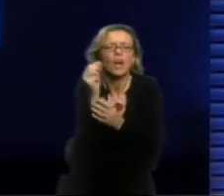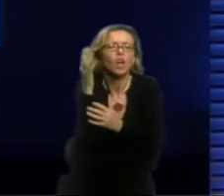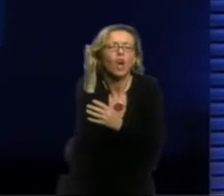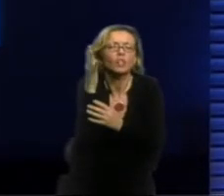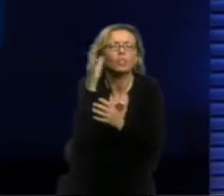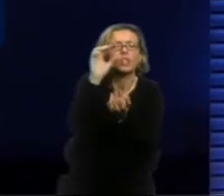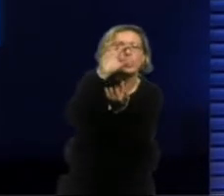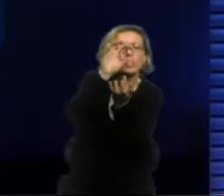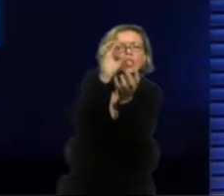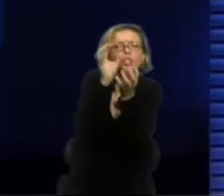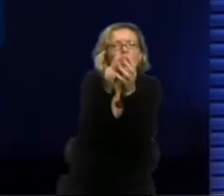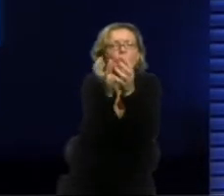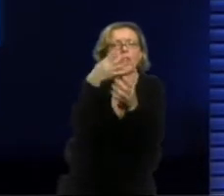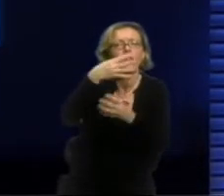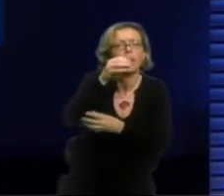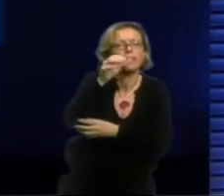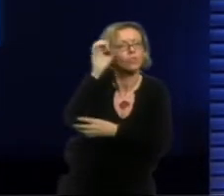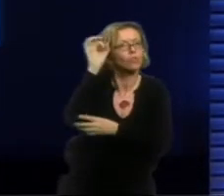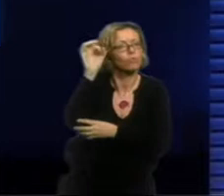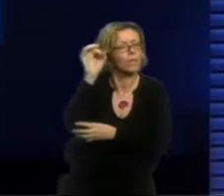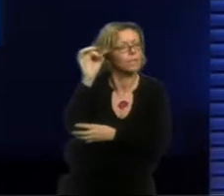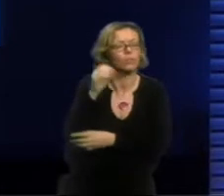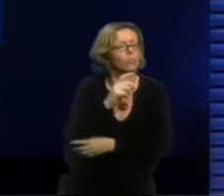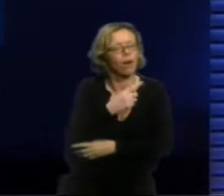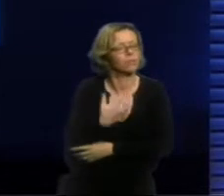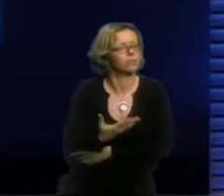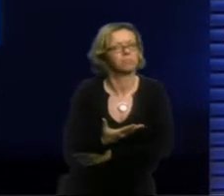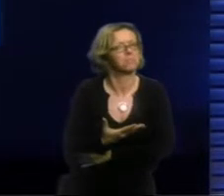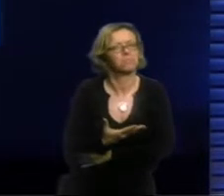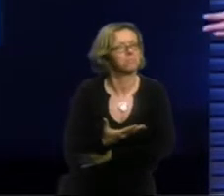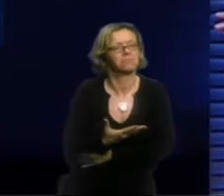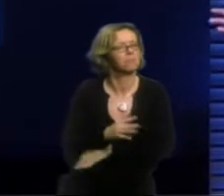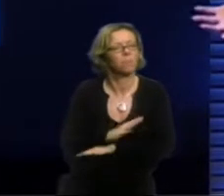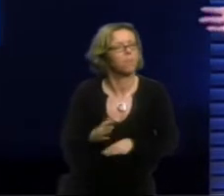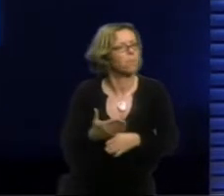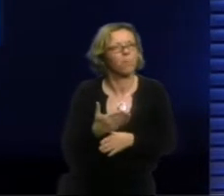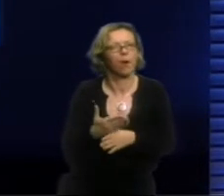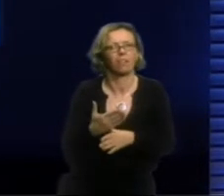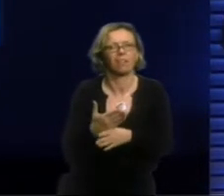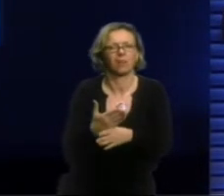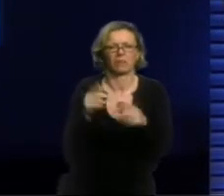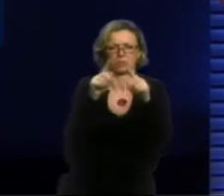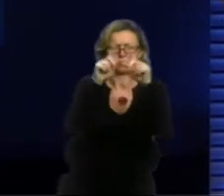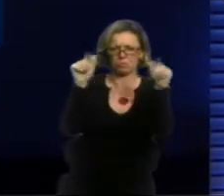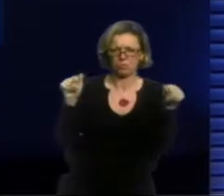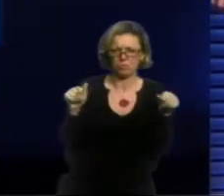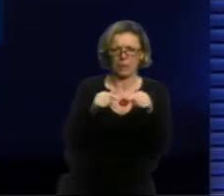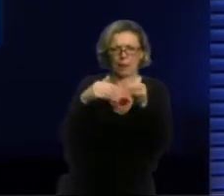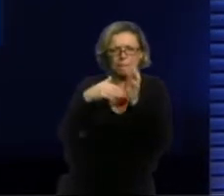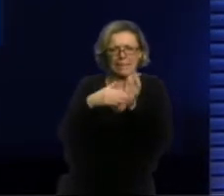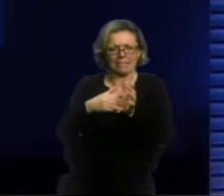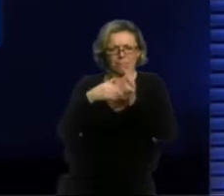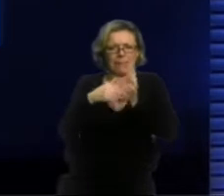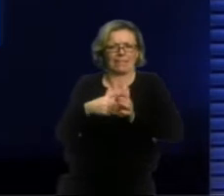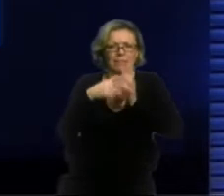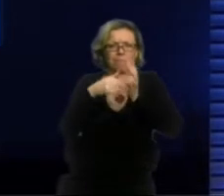90 degrees out of phase and in phase. That just wouldn't work, would it, really? You couldn't have a screen made up of millions of pixels, each one of